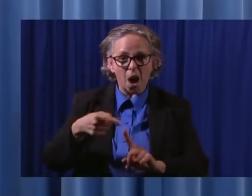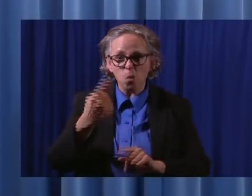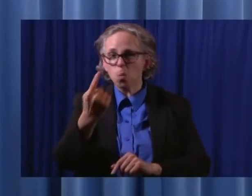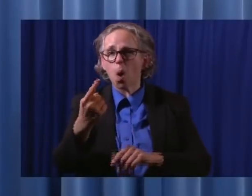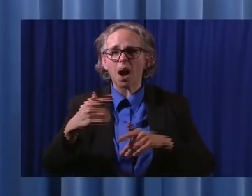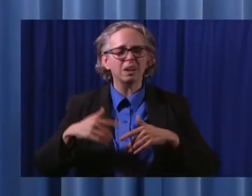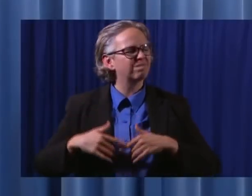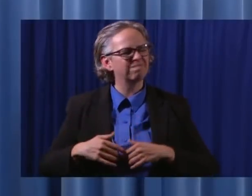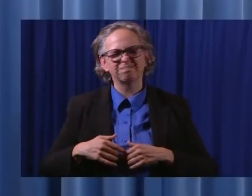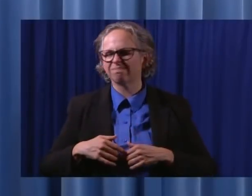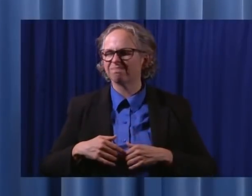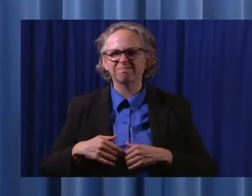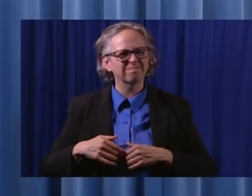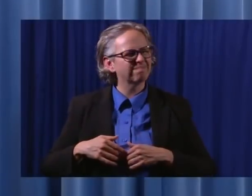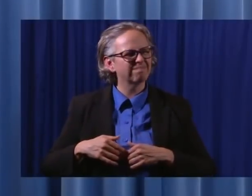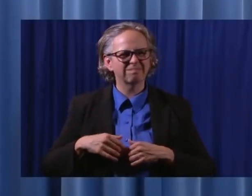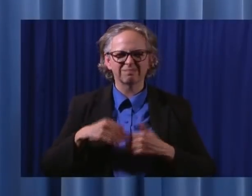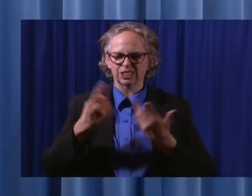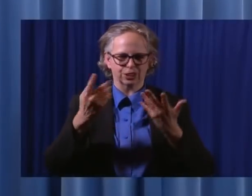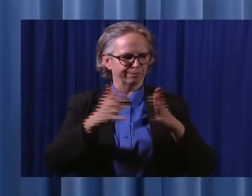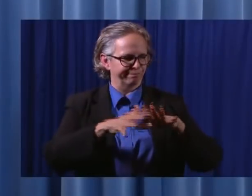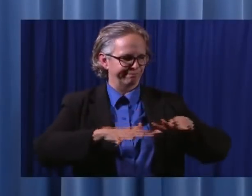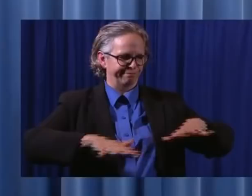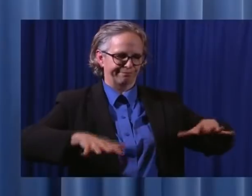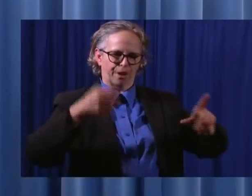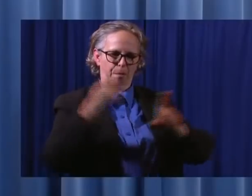is basically community spread that is occurring.